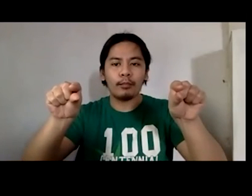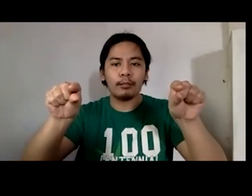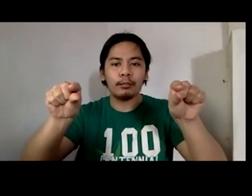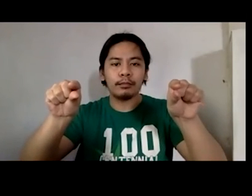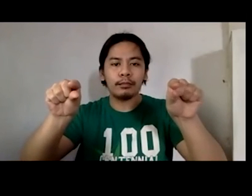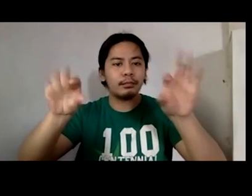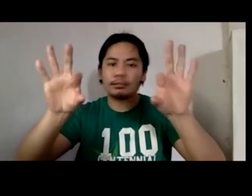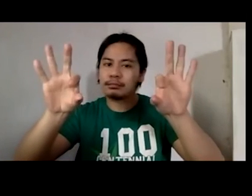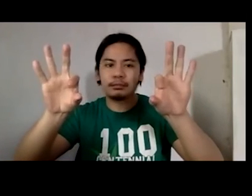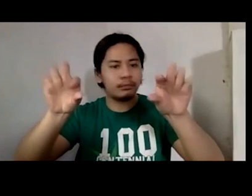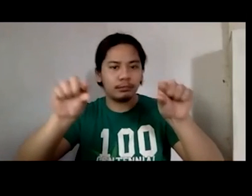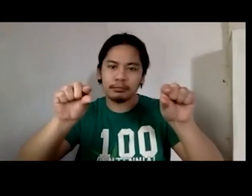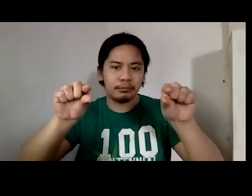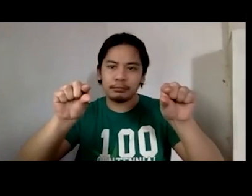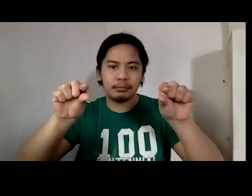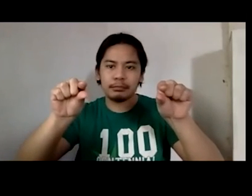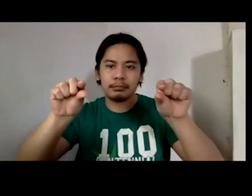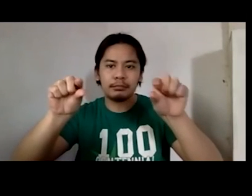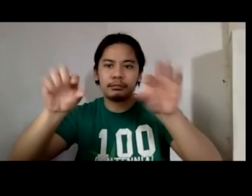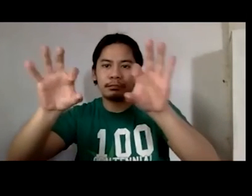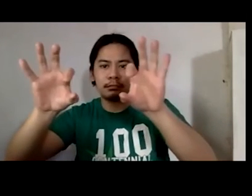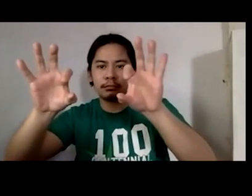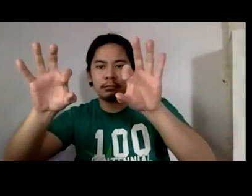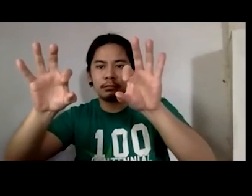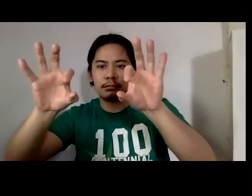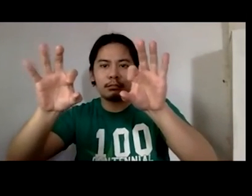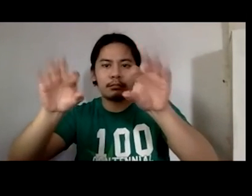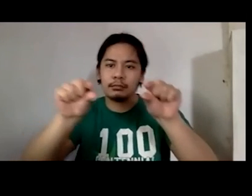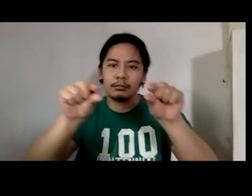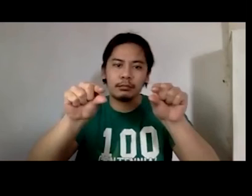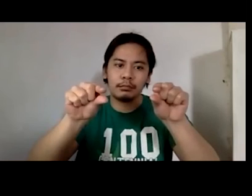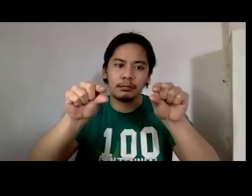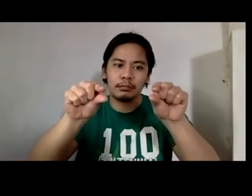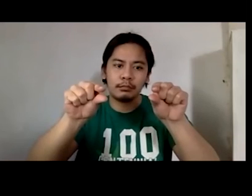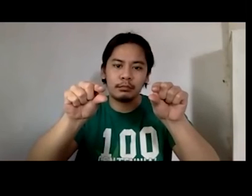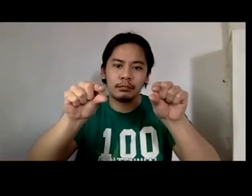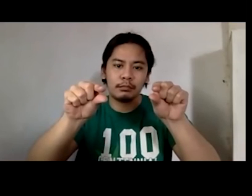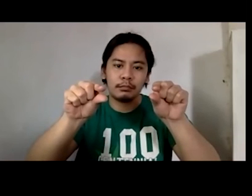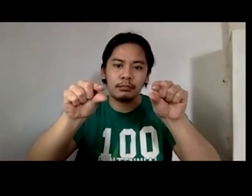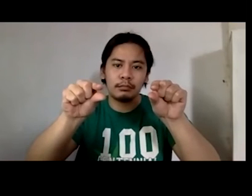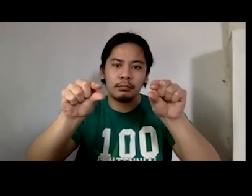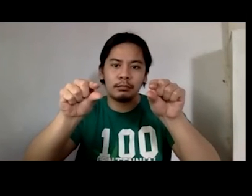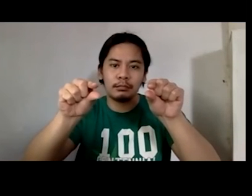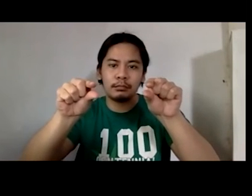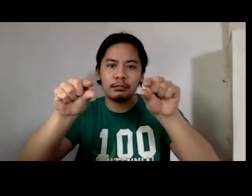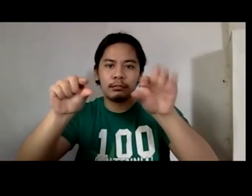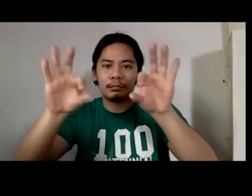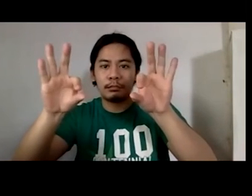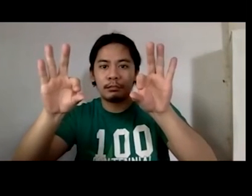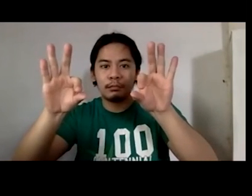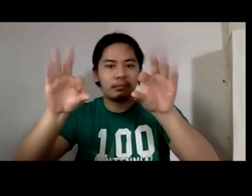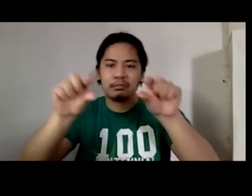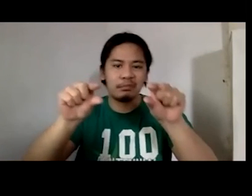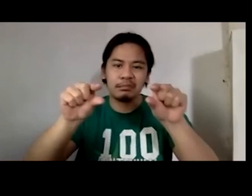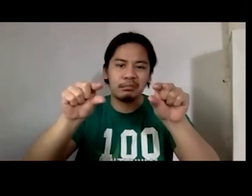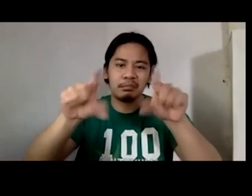It's not enclosed F with an open. So like this, and like